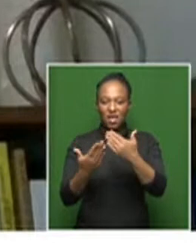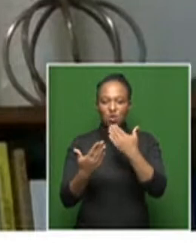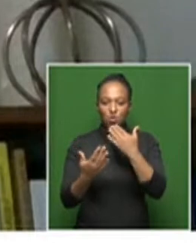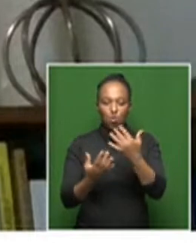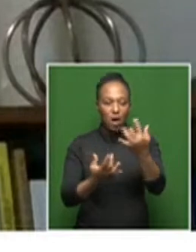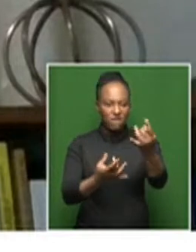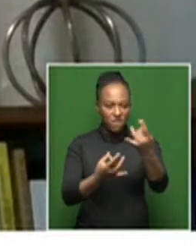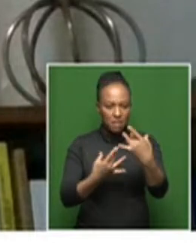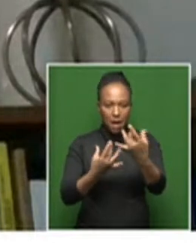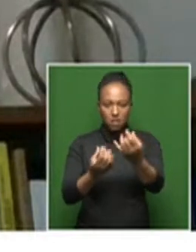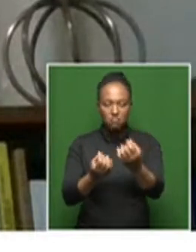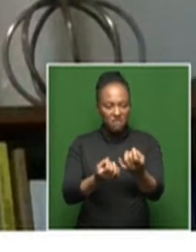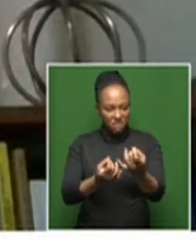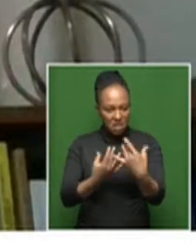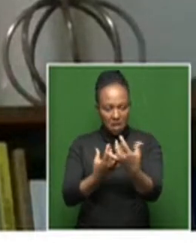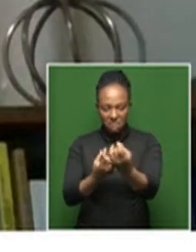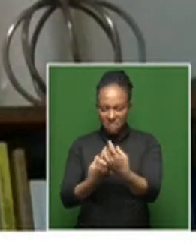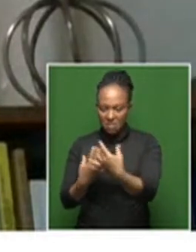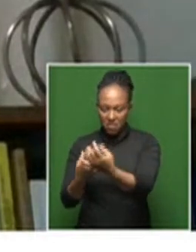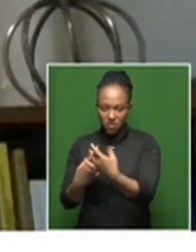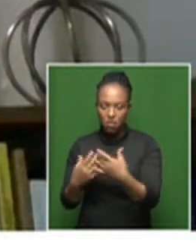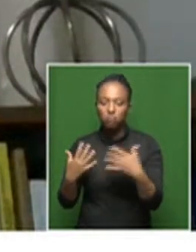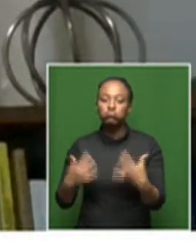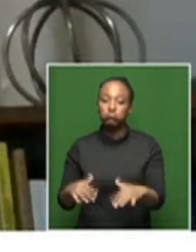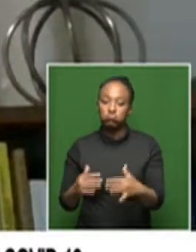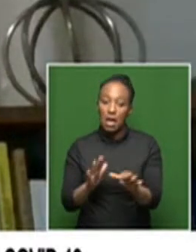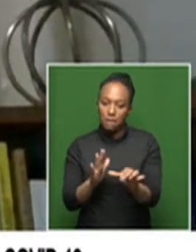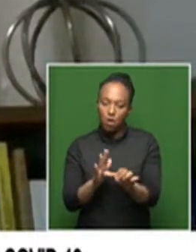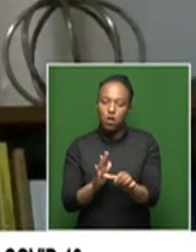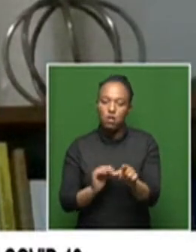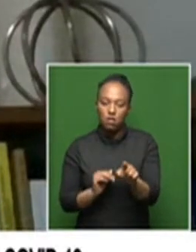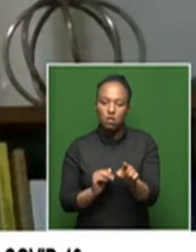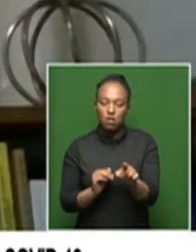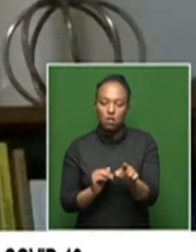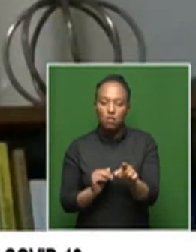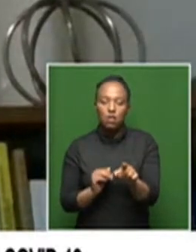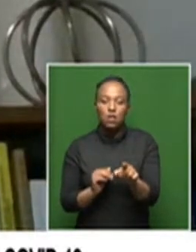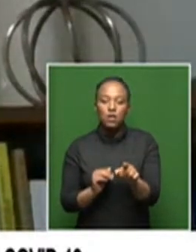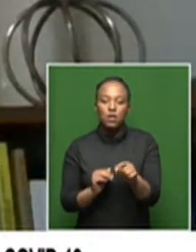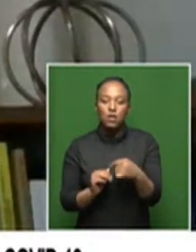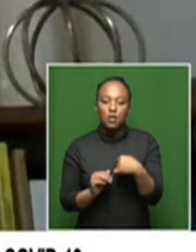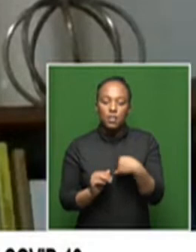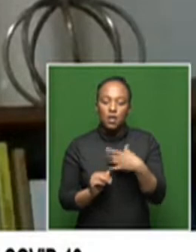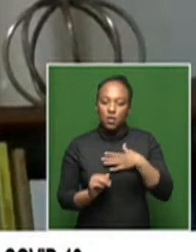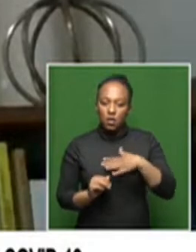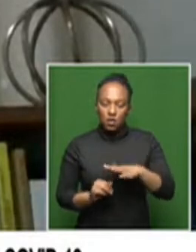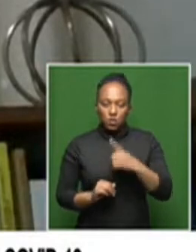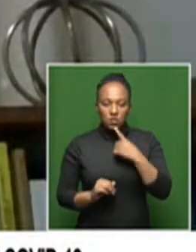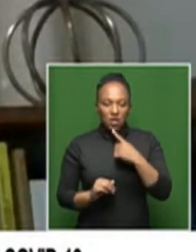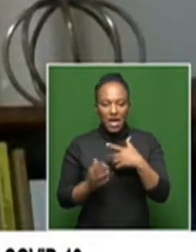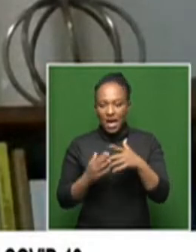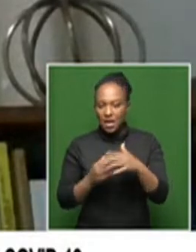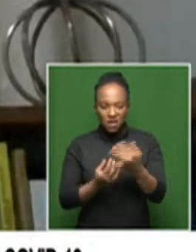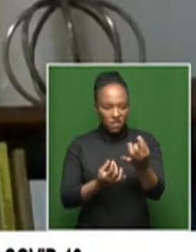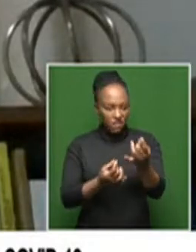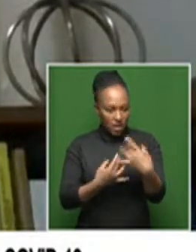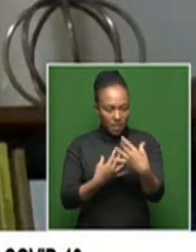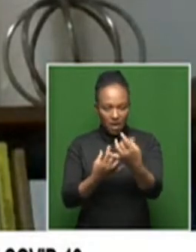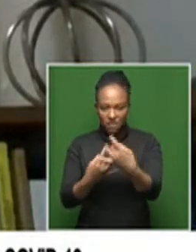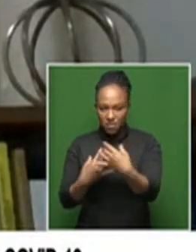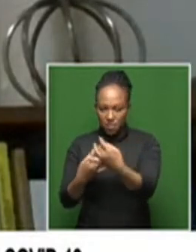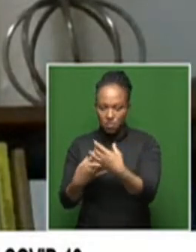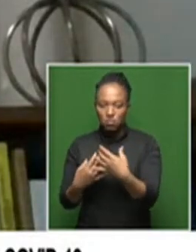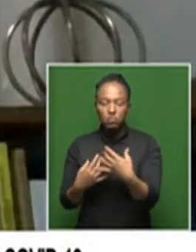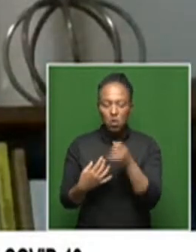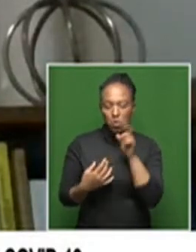we are receiving. It is important, and just to say that all the feedback that we are receiving,